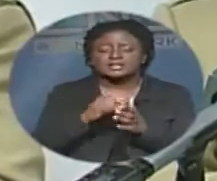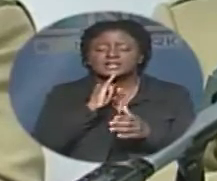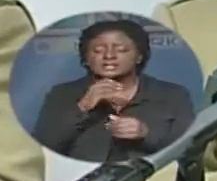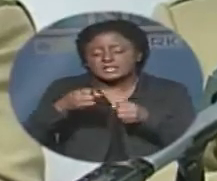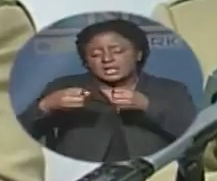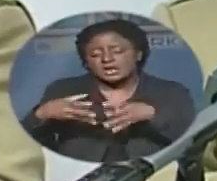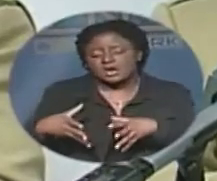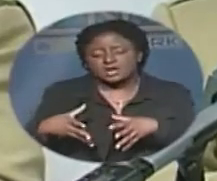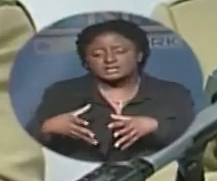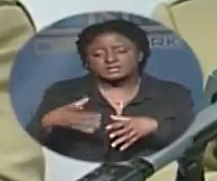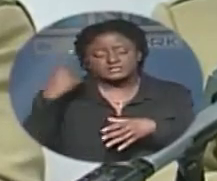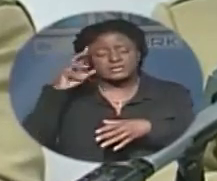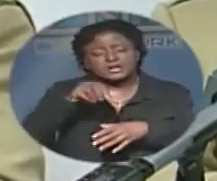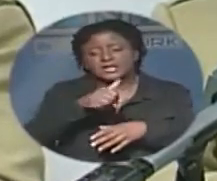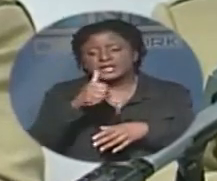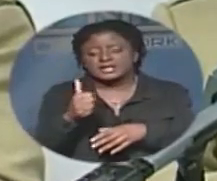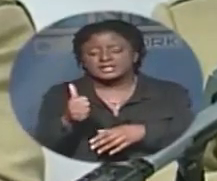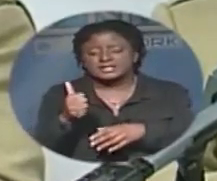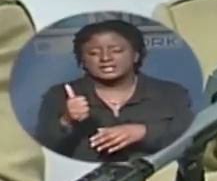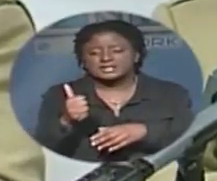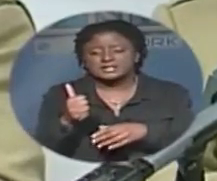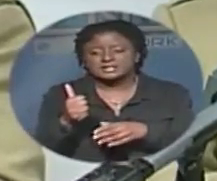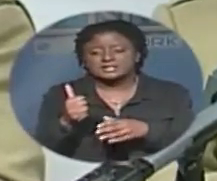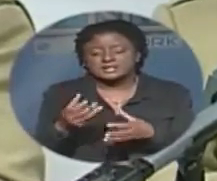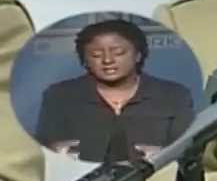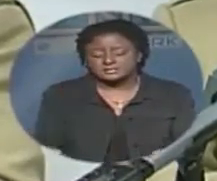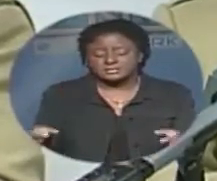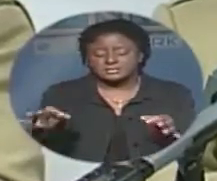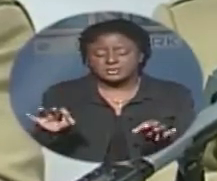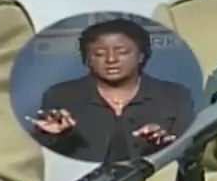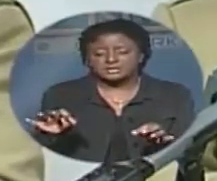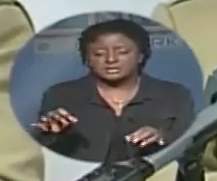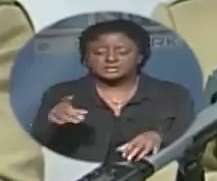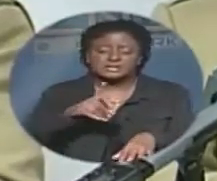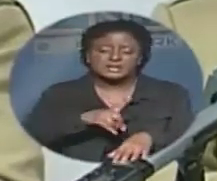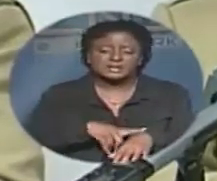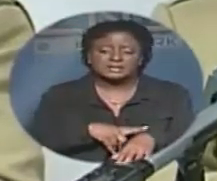time. And so, just to put it right,